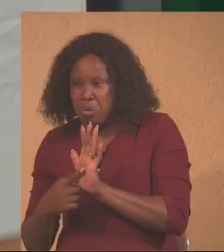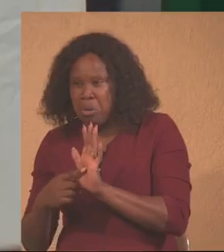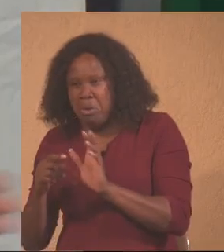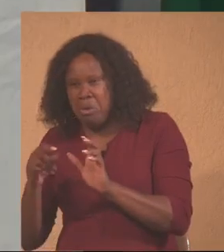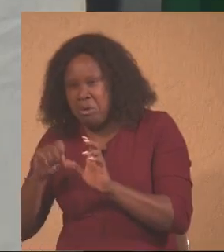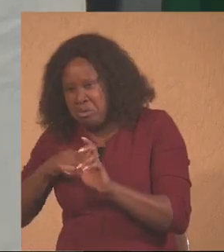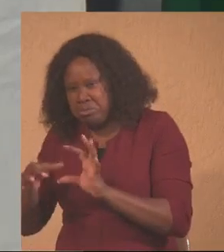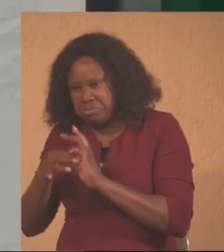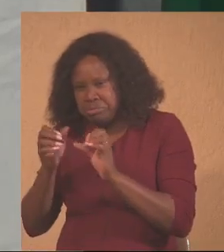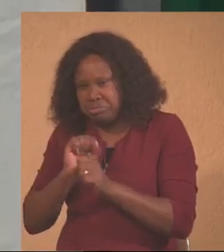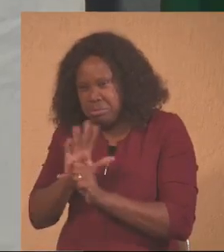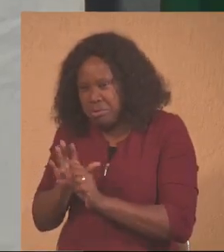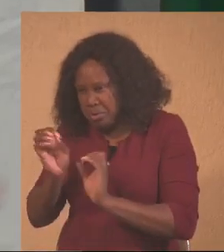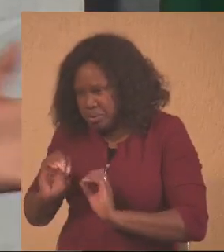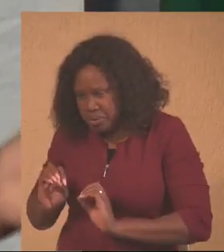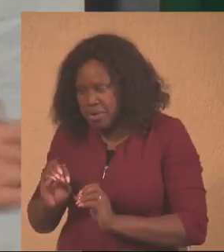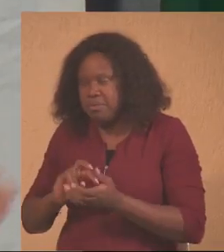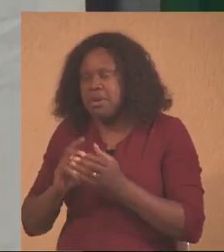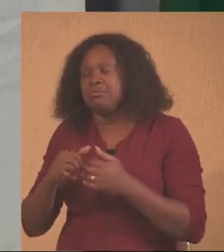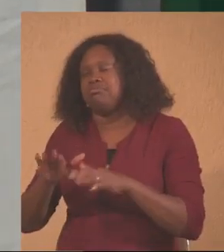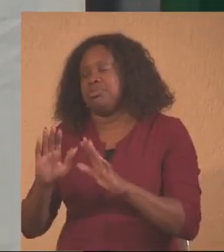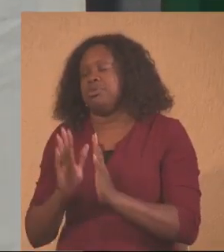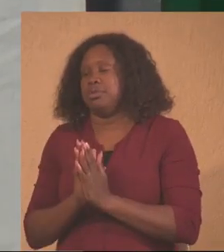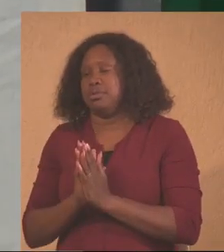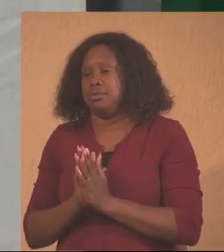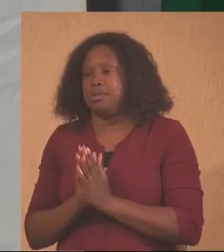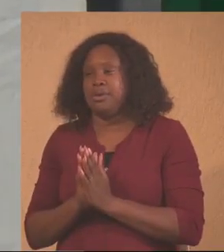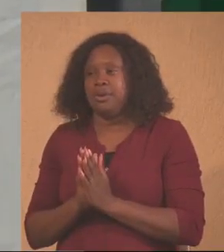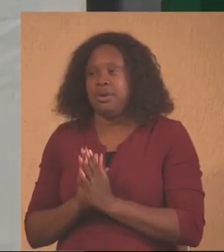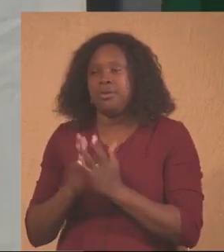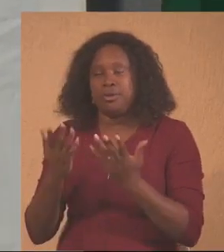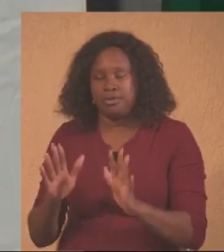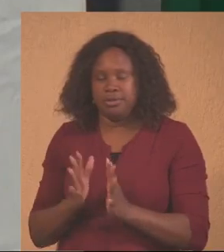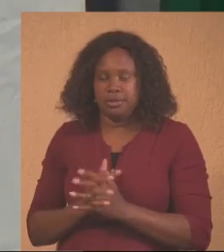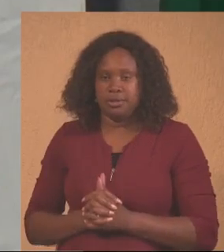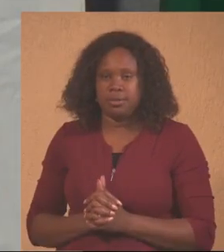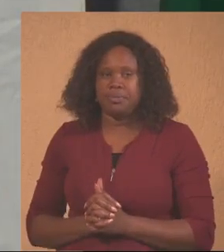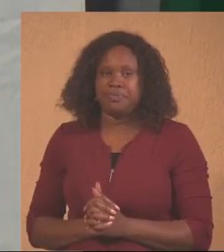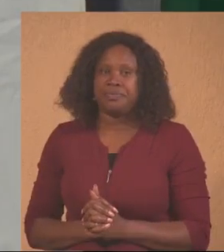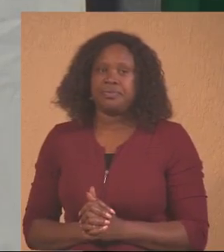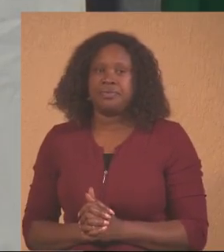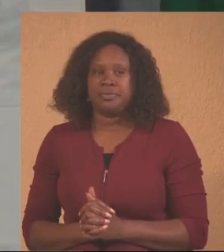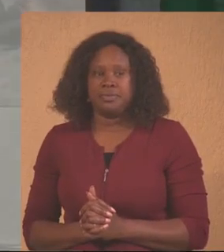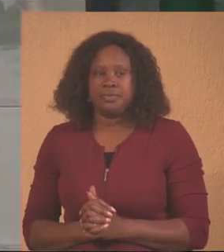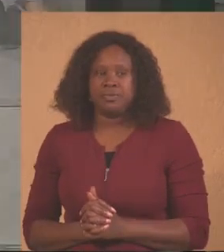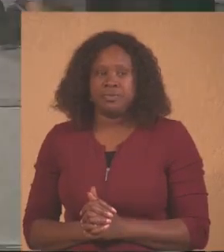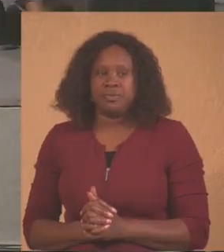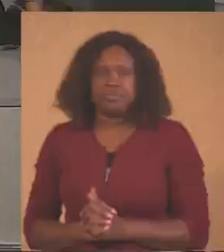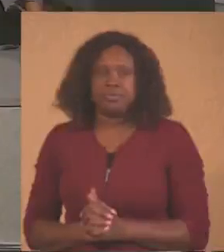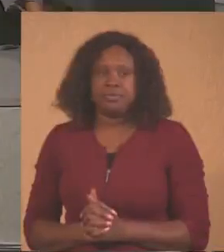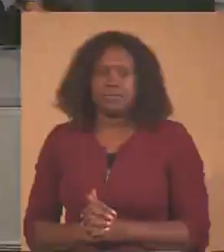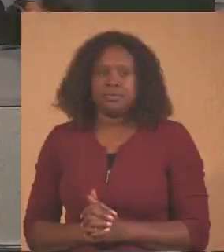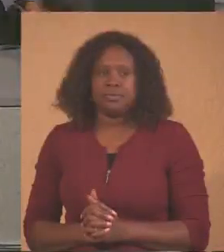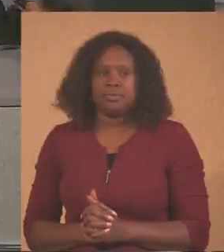certificate that you successfully completed a period of quarantine, supervised quarantine. Okay. That is what is happening. All